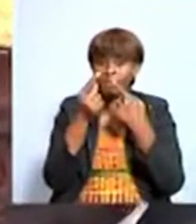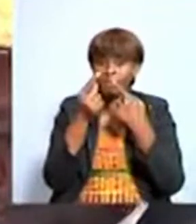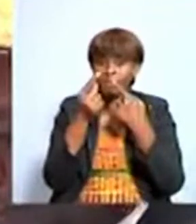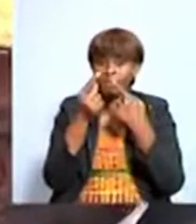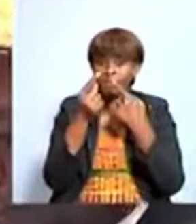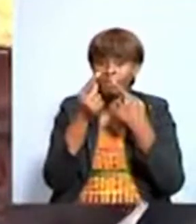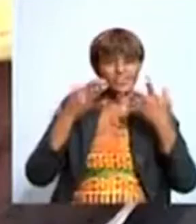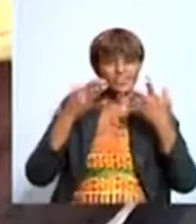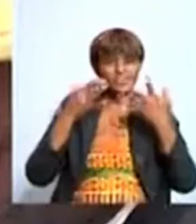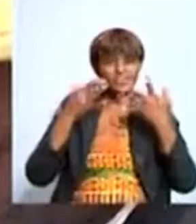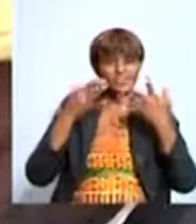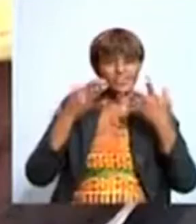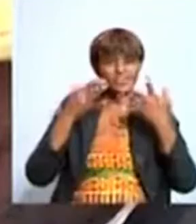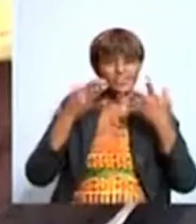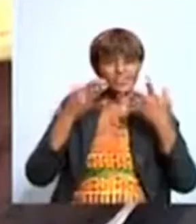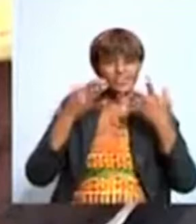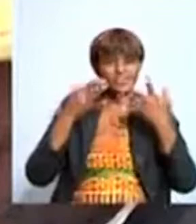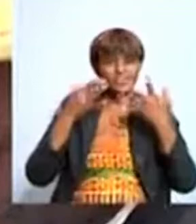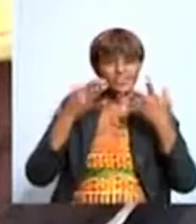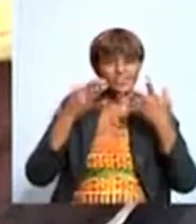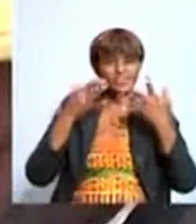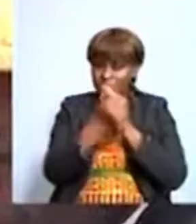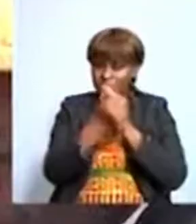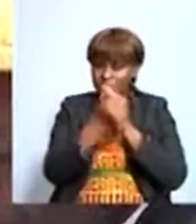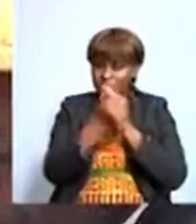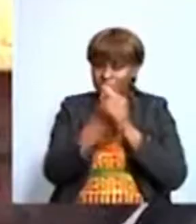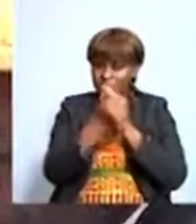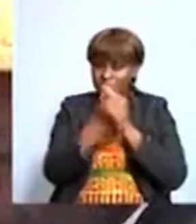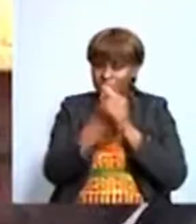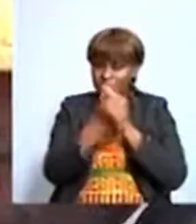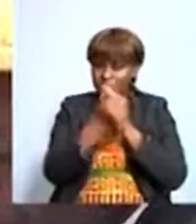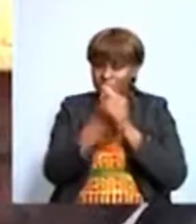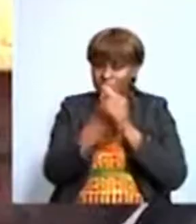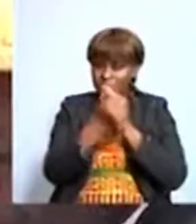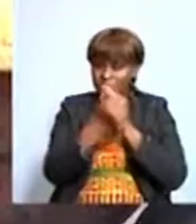agreed to. Clause 2 as amended. Any further debate?